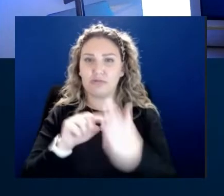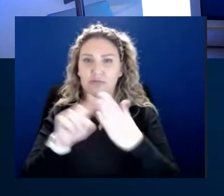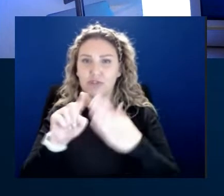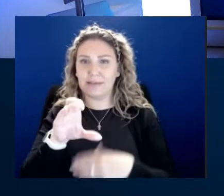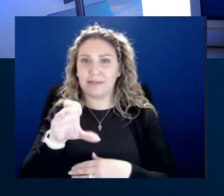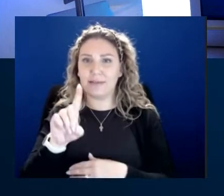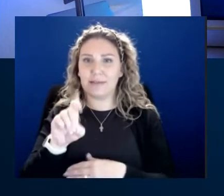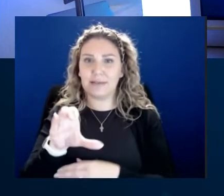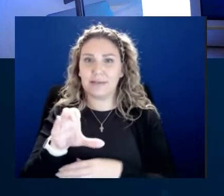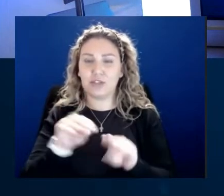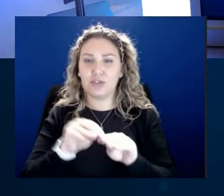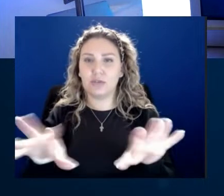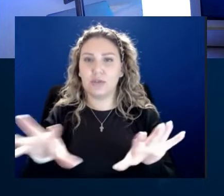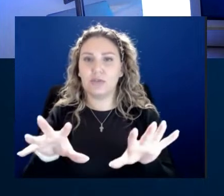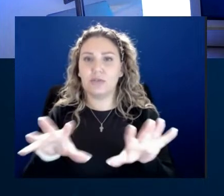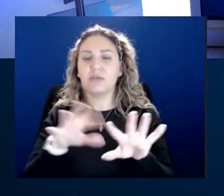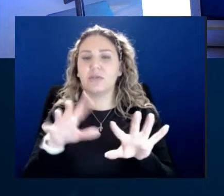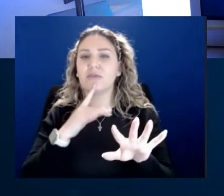it's mostly red,